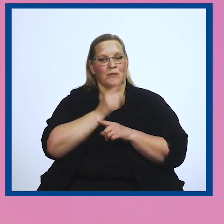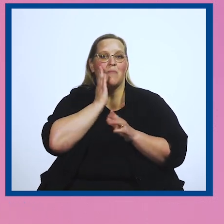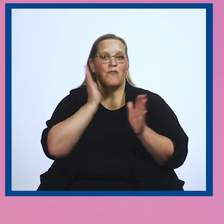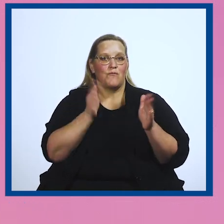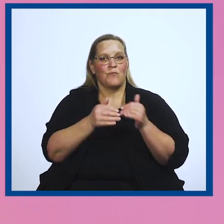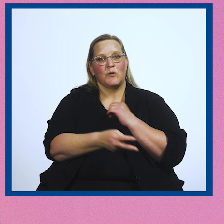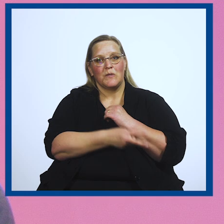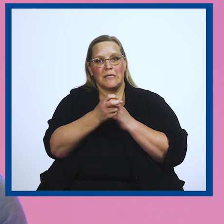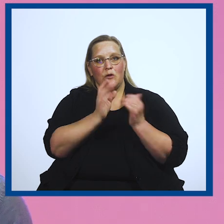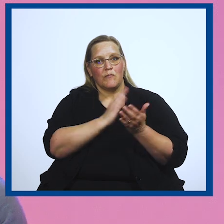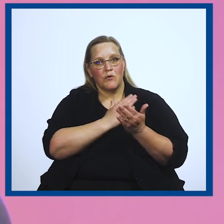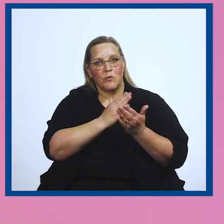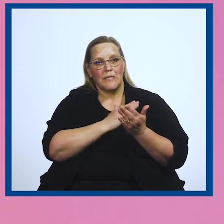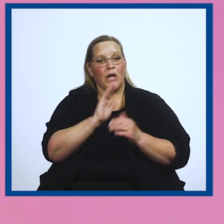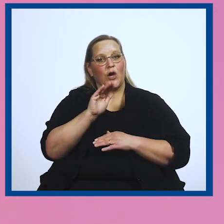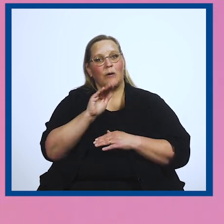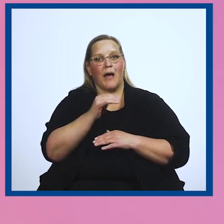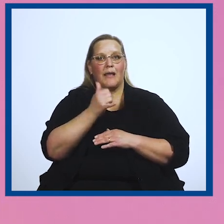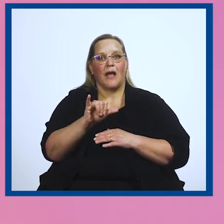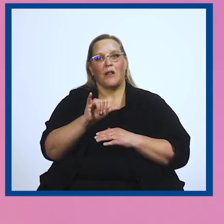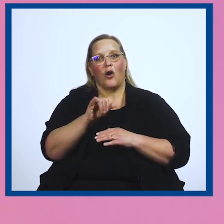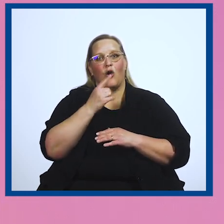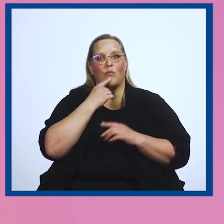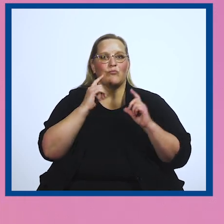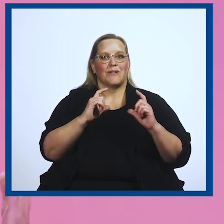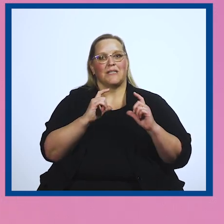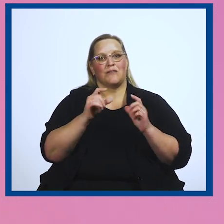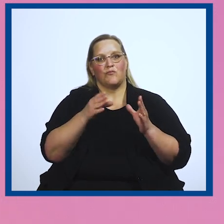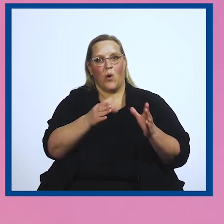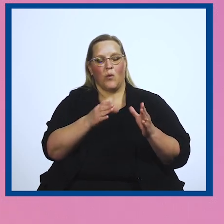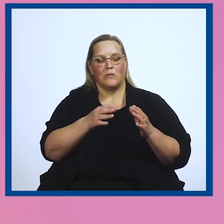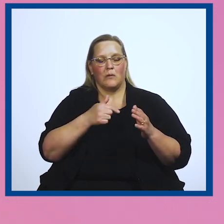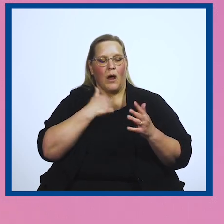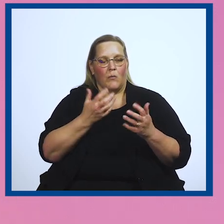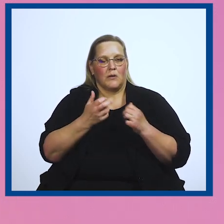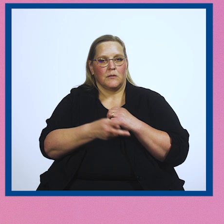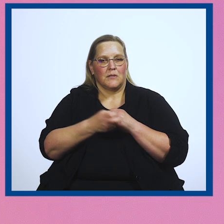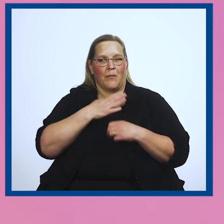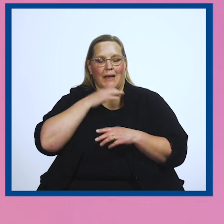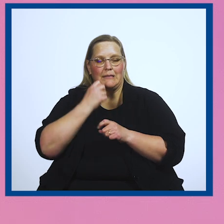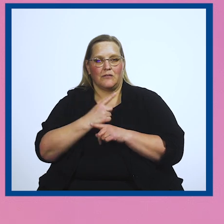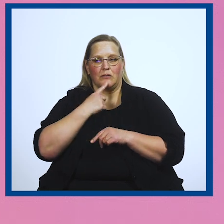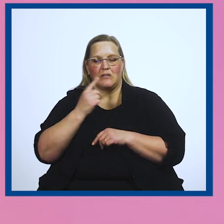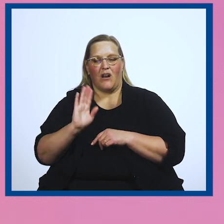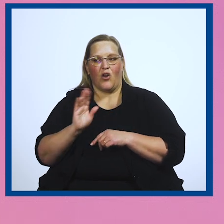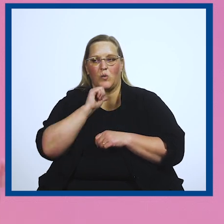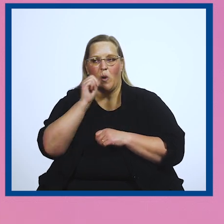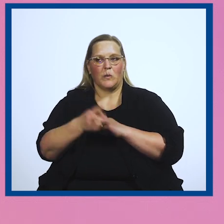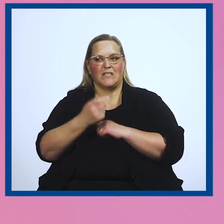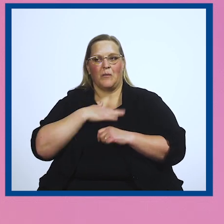album, Goodbye Yellow Brick Road by Elton John. I don't know why I wanted to steal it. She said, don't touch my stuff. And well, for a younger brother,